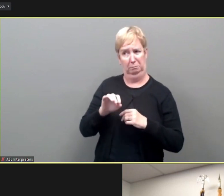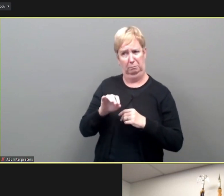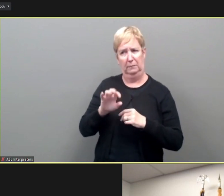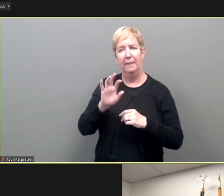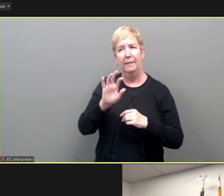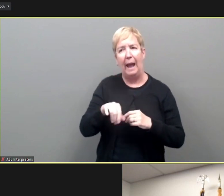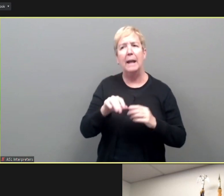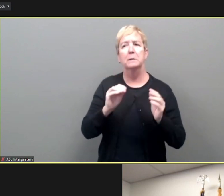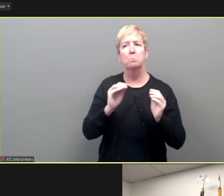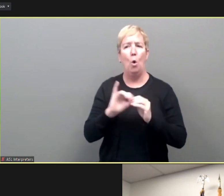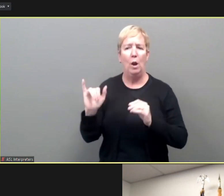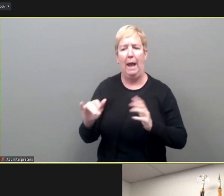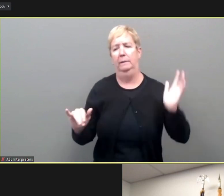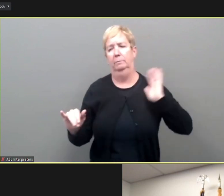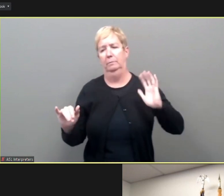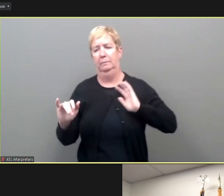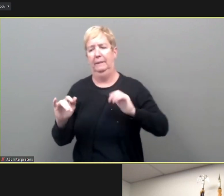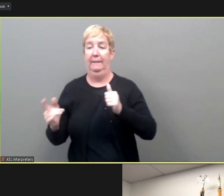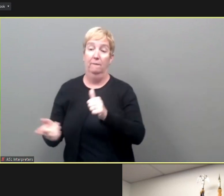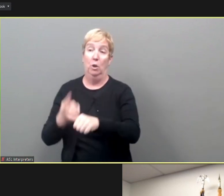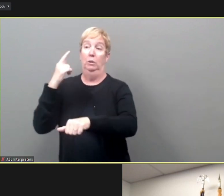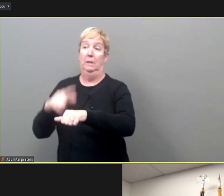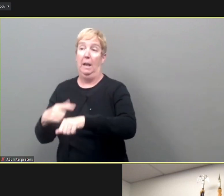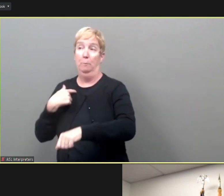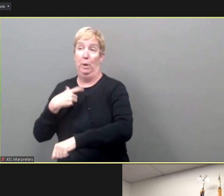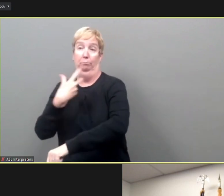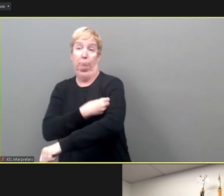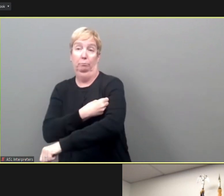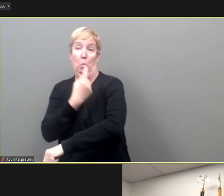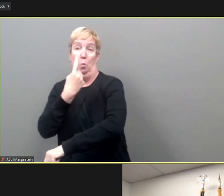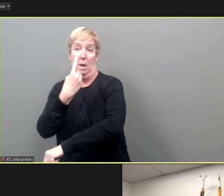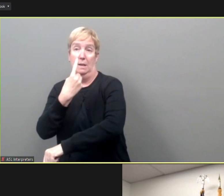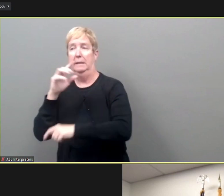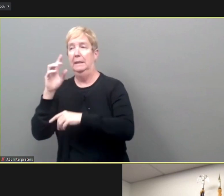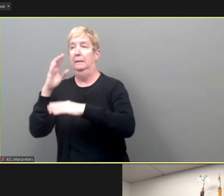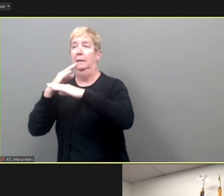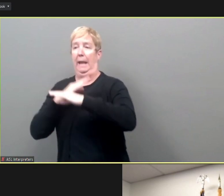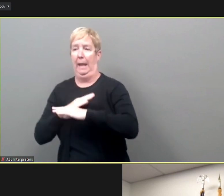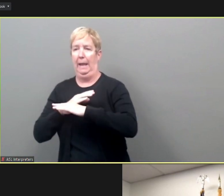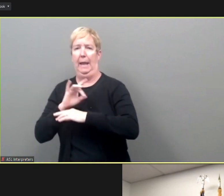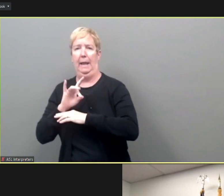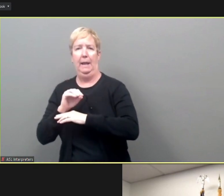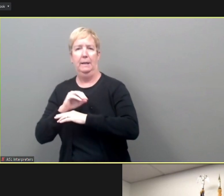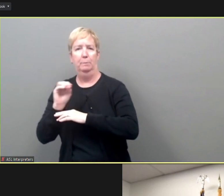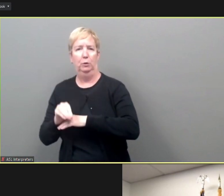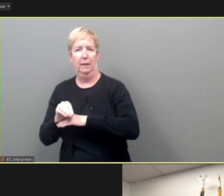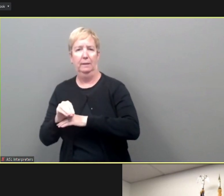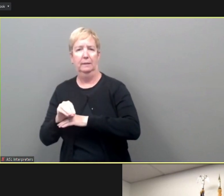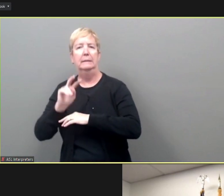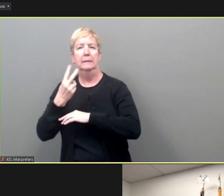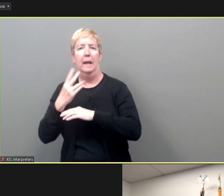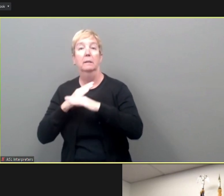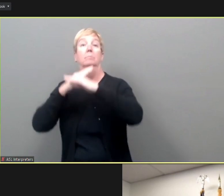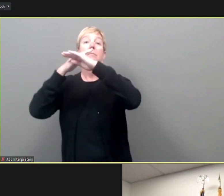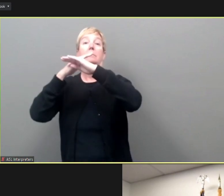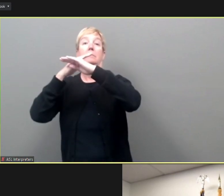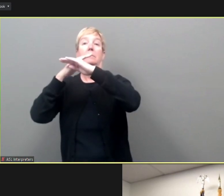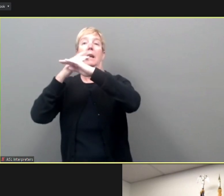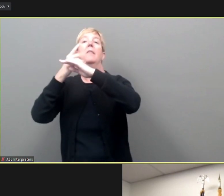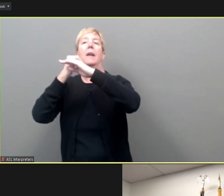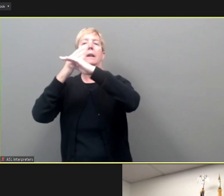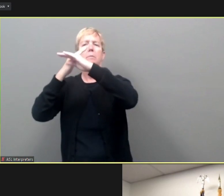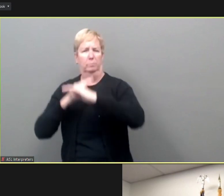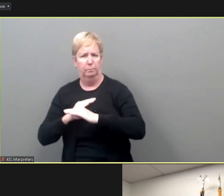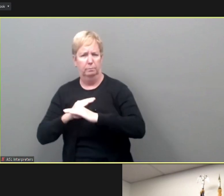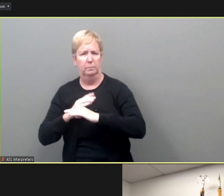efficacy had back when we had that information. So I guess I was wondering if that changed as data comes in. And